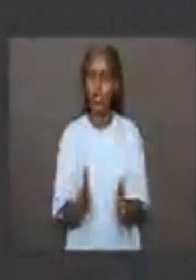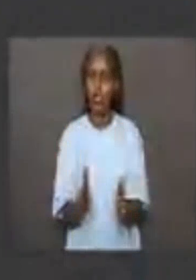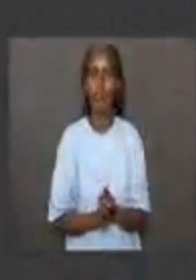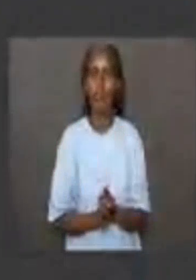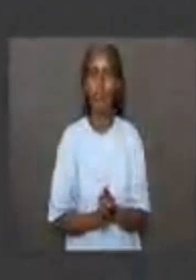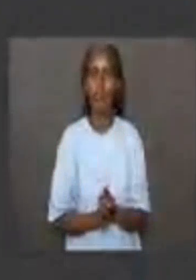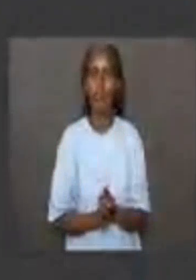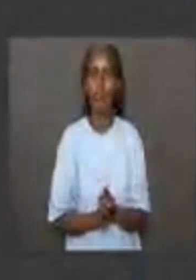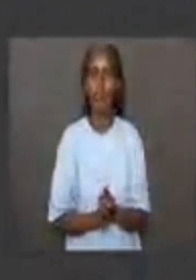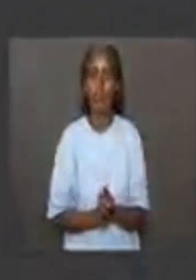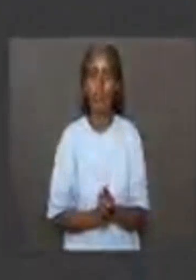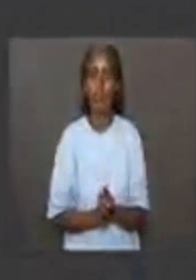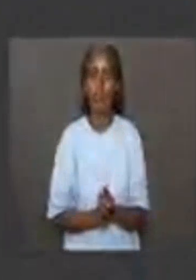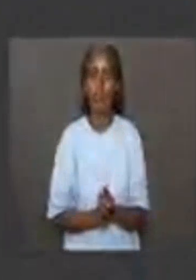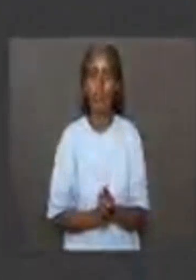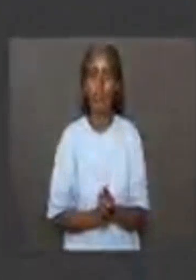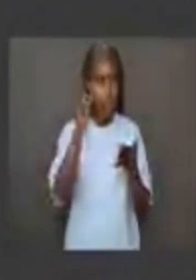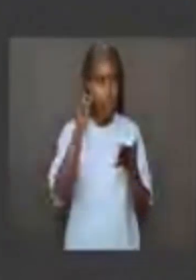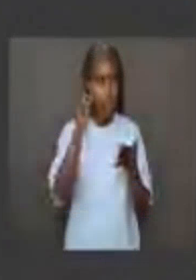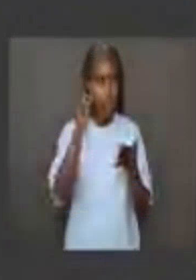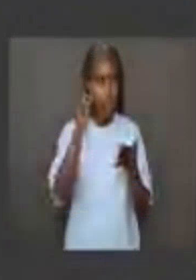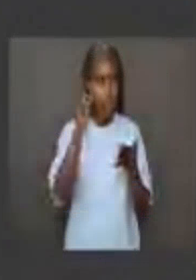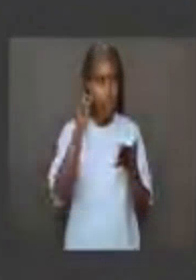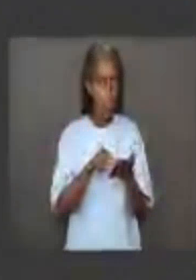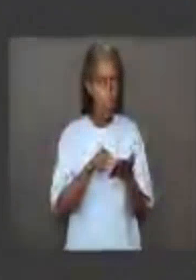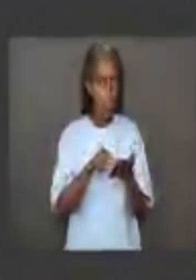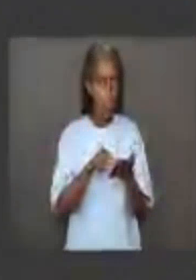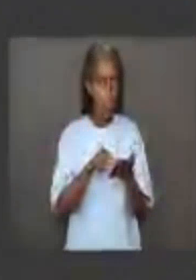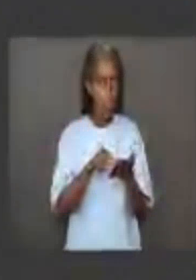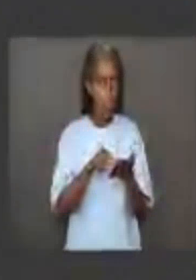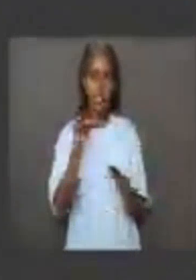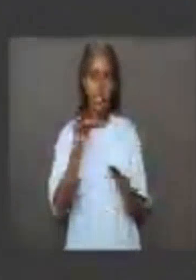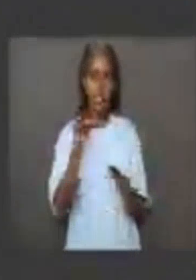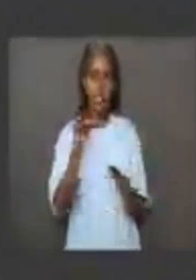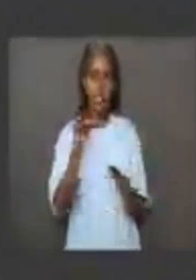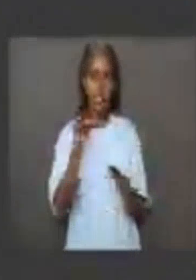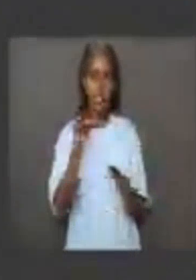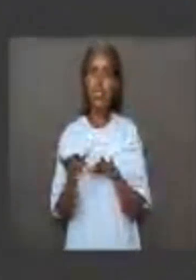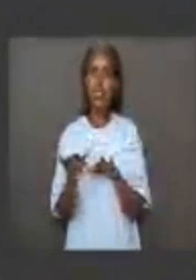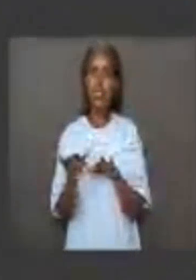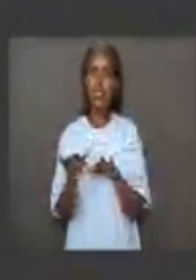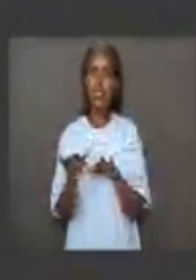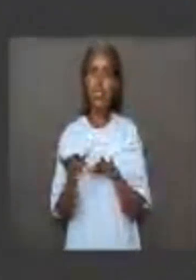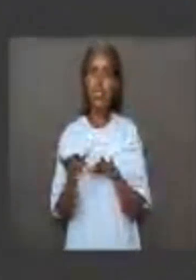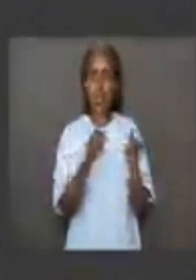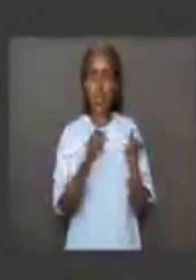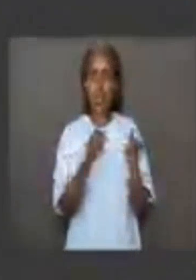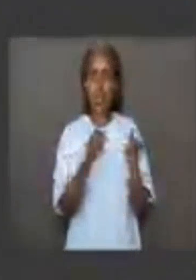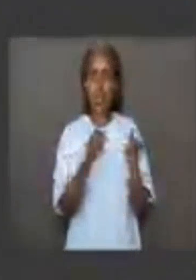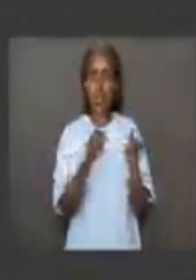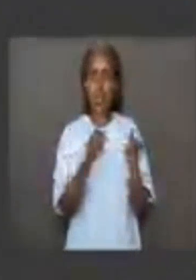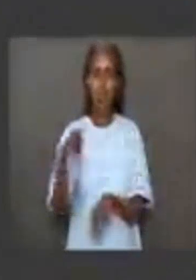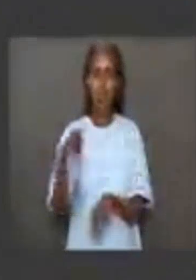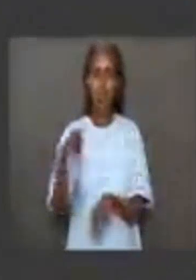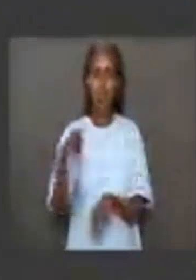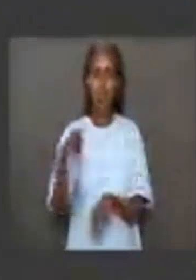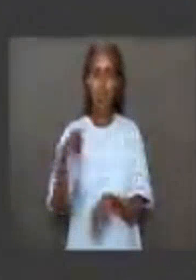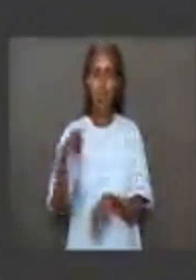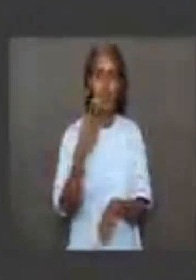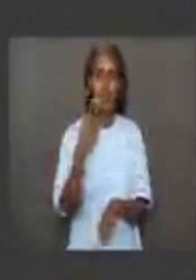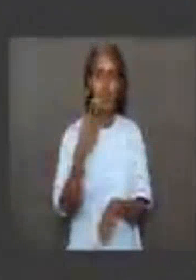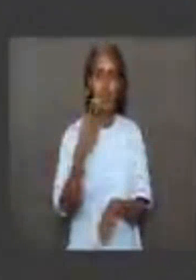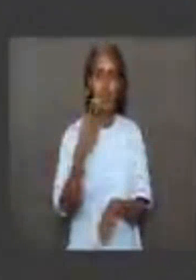Most calculators and computers also use